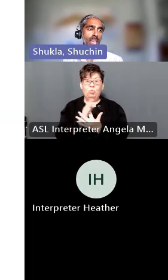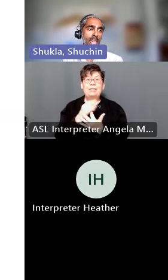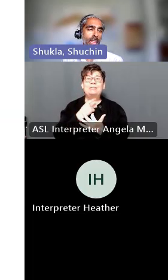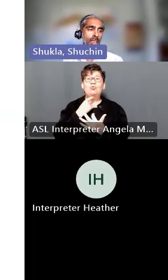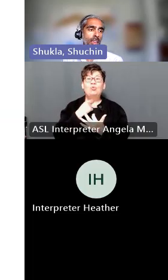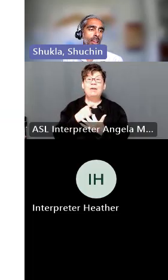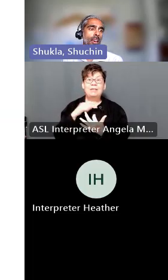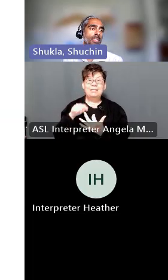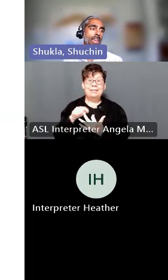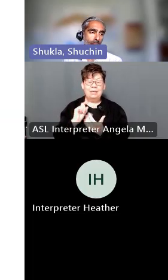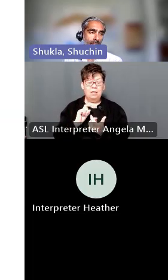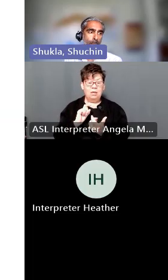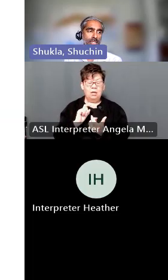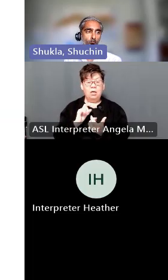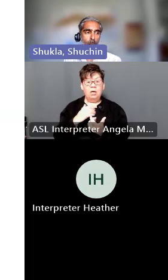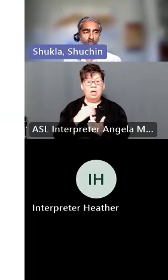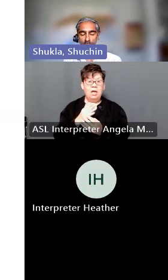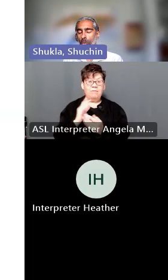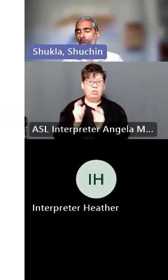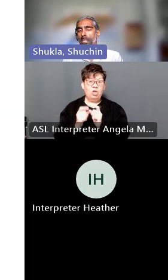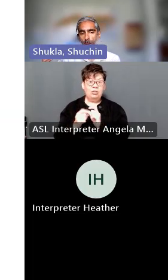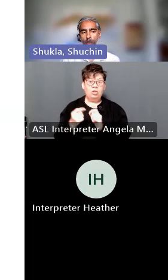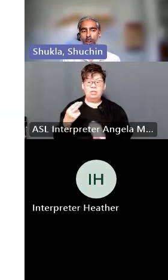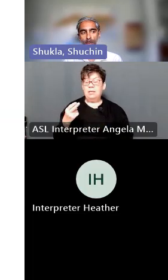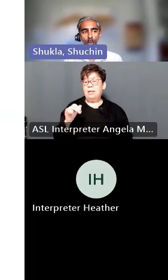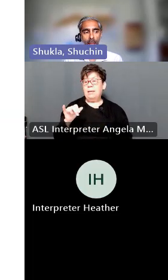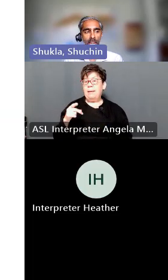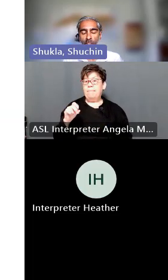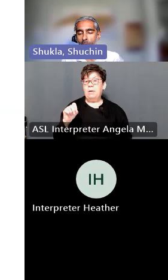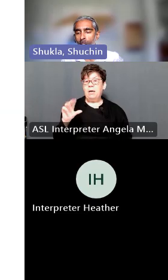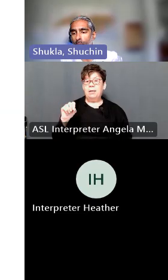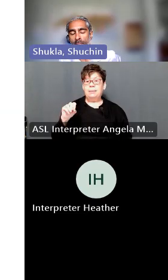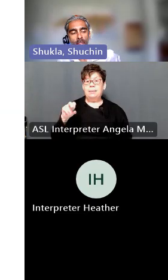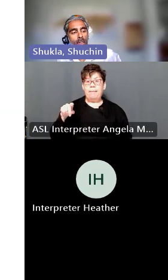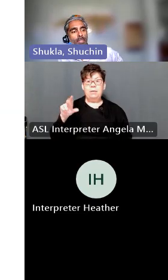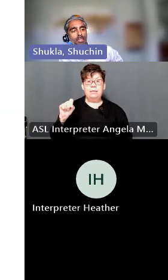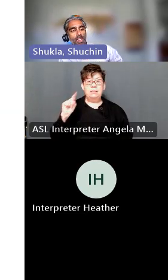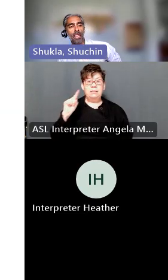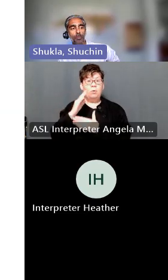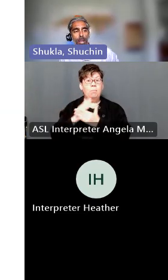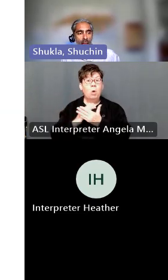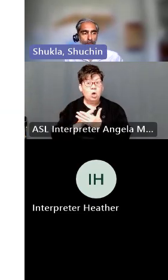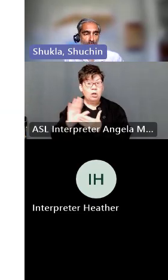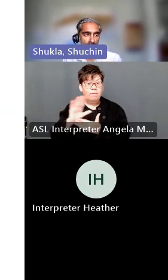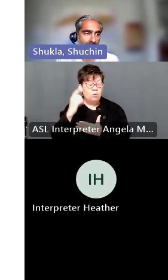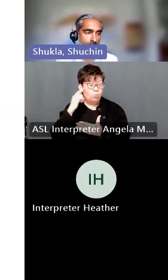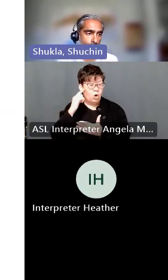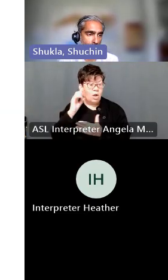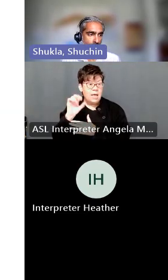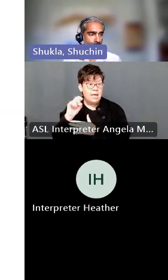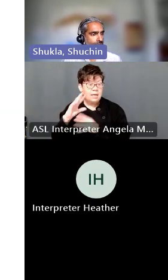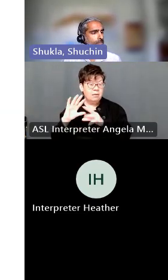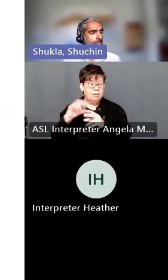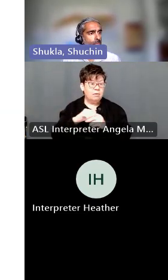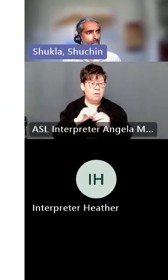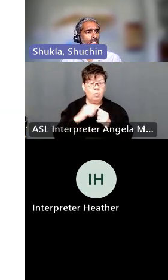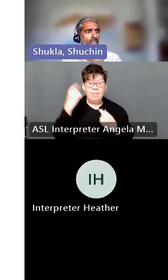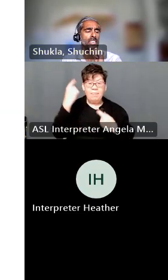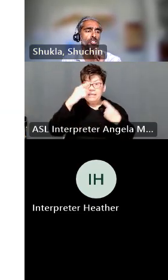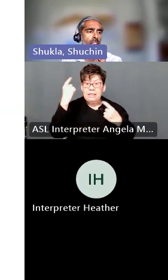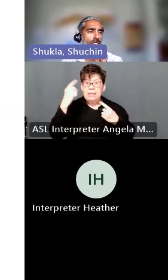is changes in the hippocampus and orbital frontal cortex, so parts of the brain involved with thinking, preoccupation,